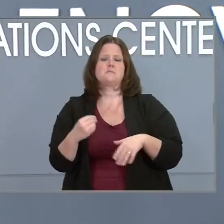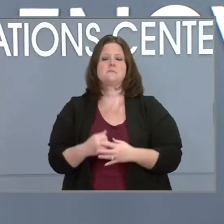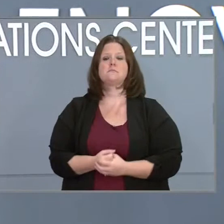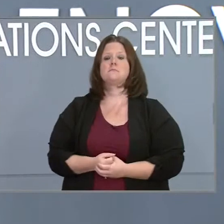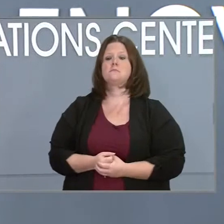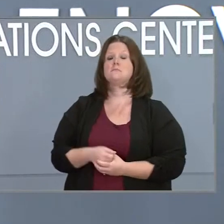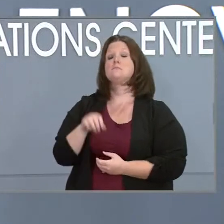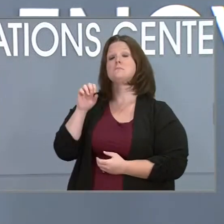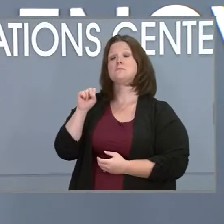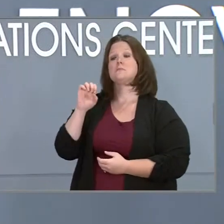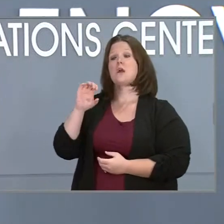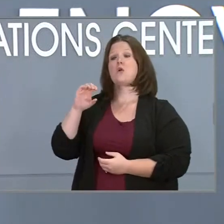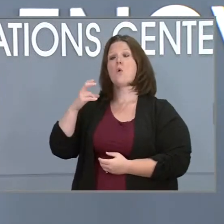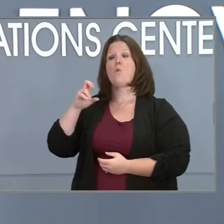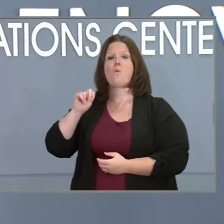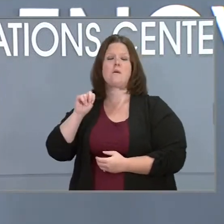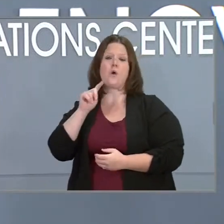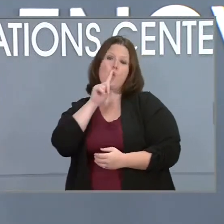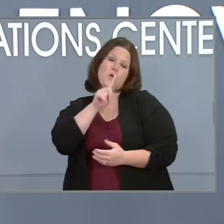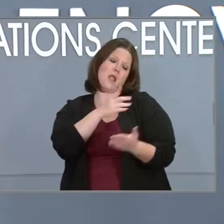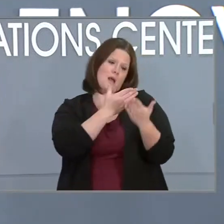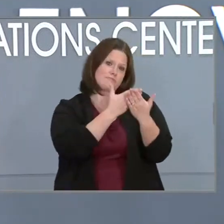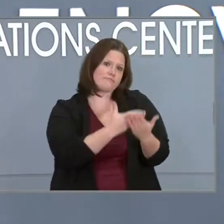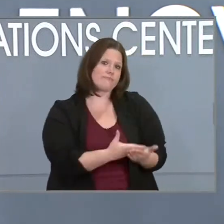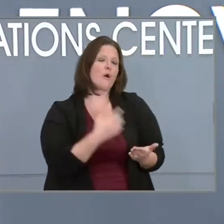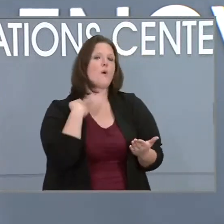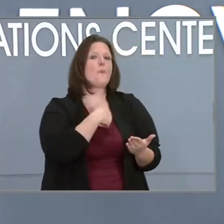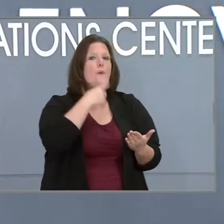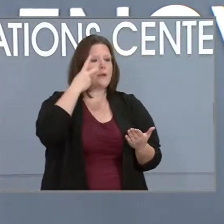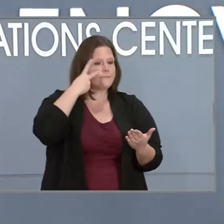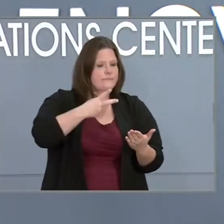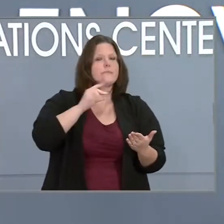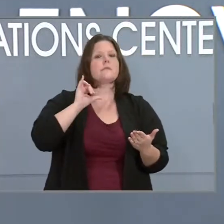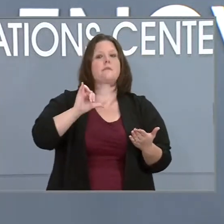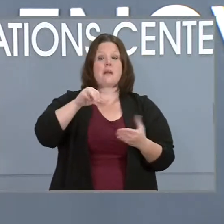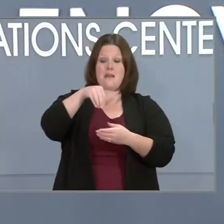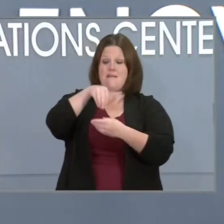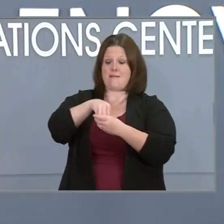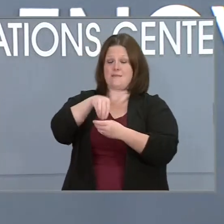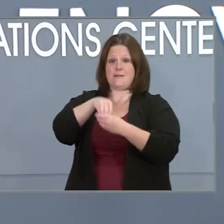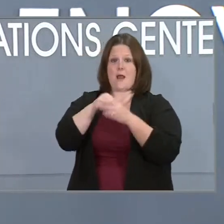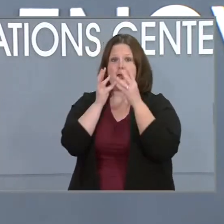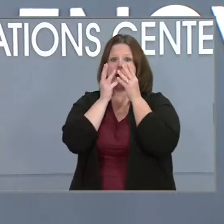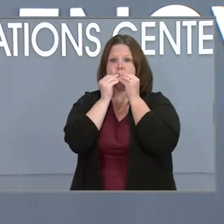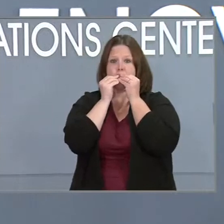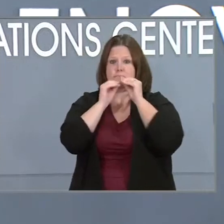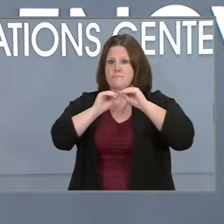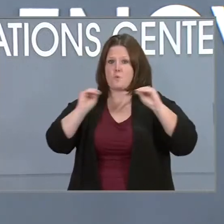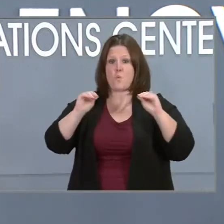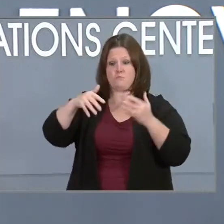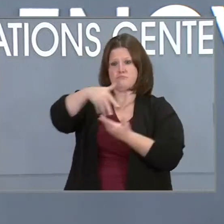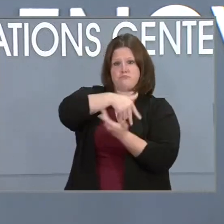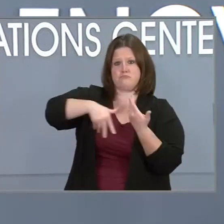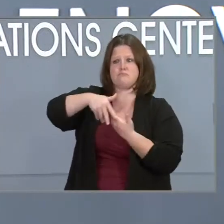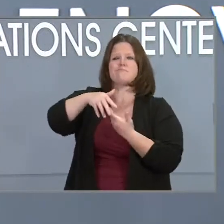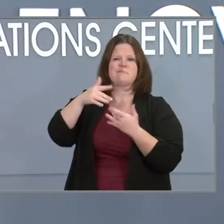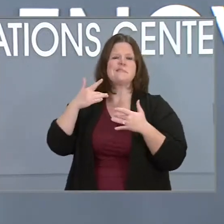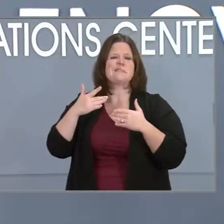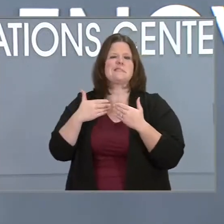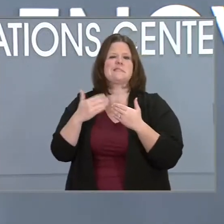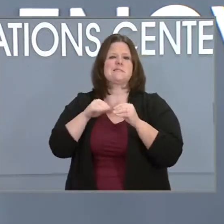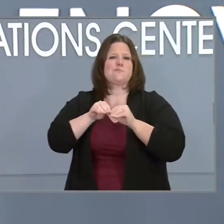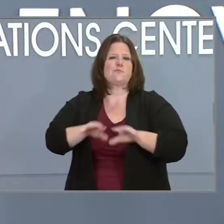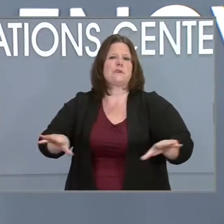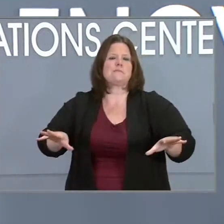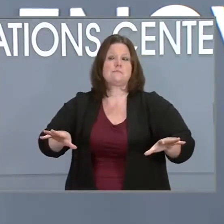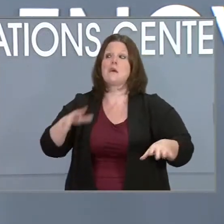virus spreads more easily when you are indoors in close contact for a longer period of time. So outside, the risks are lower,